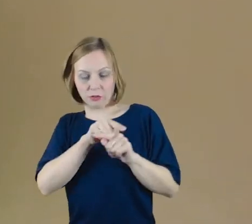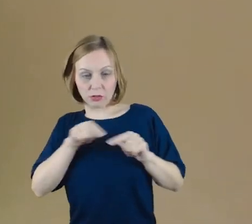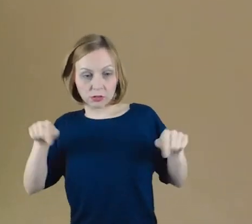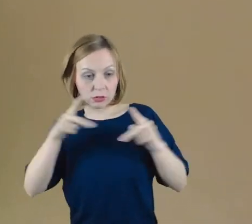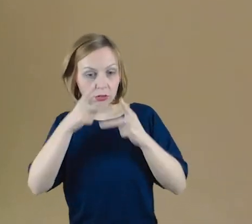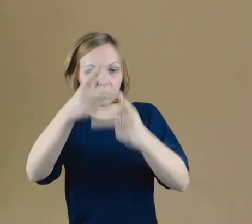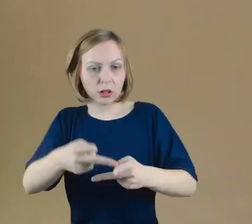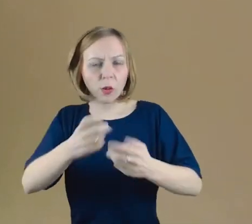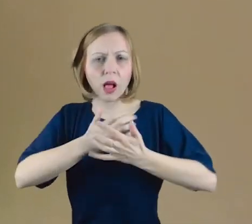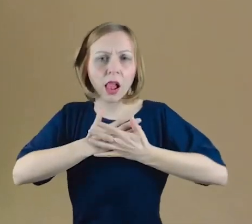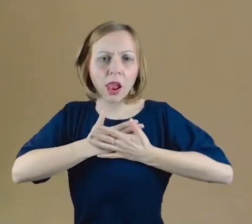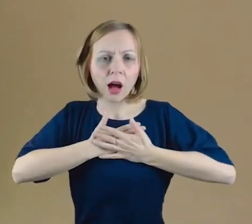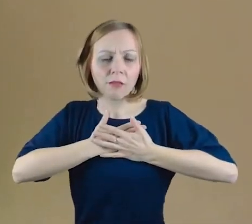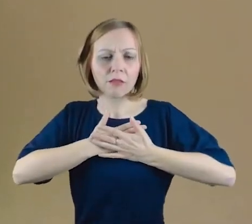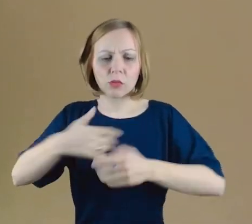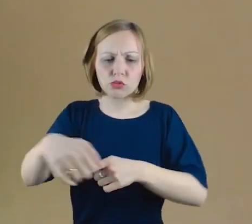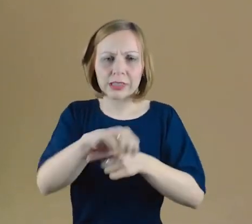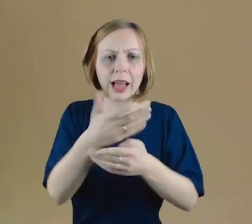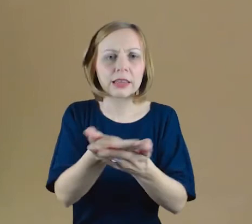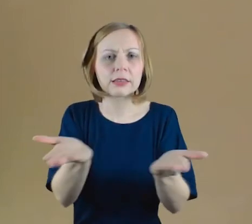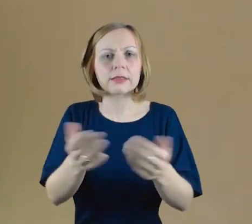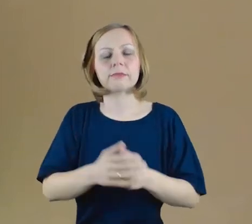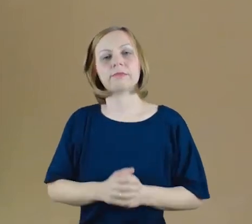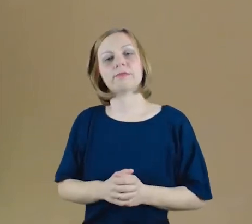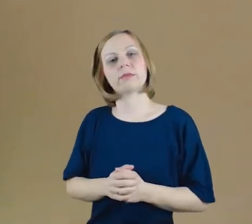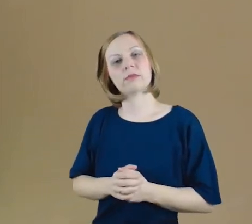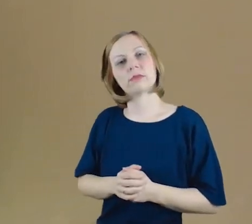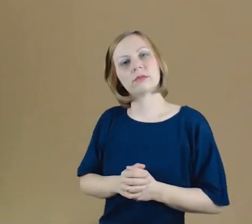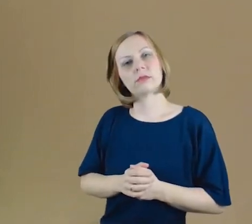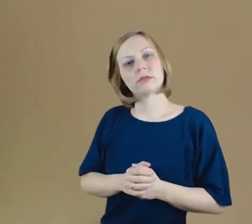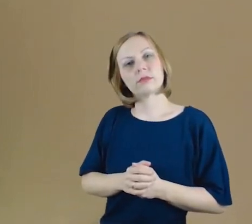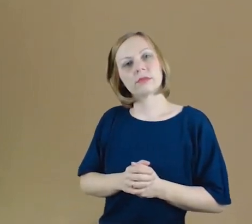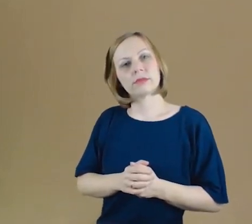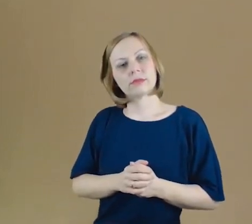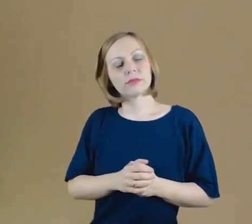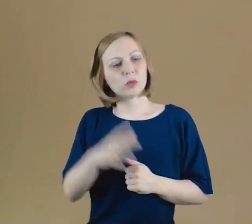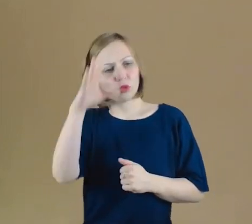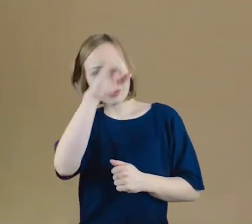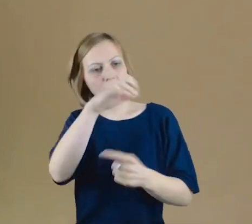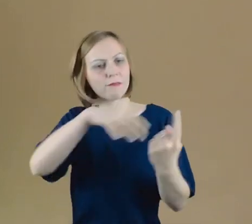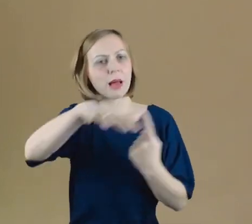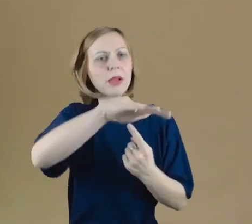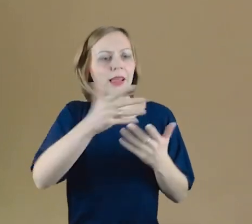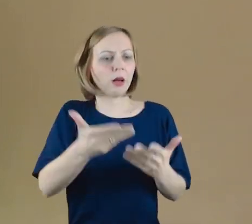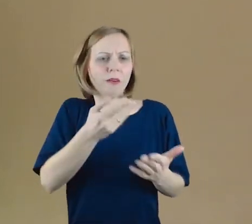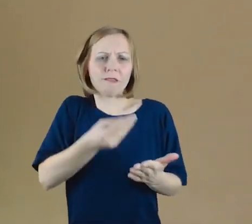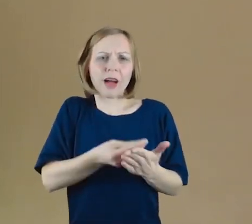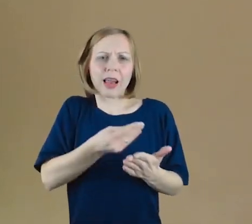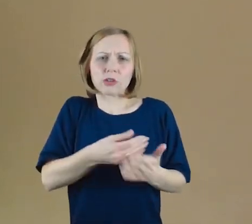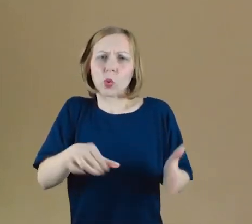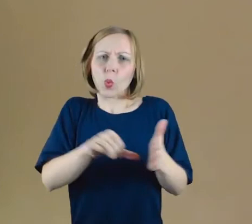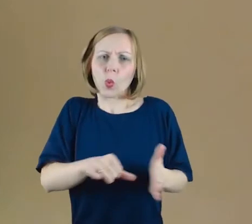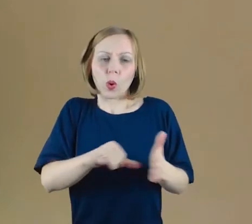loved and protected. We remember those families who are caught in financial difficulties,